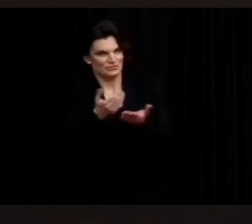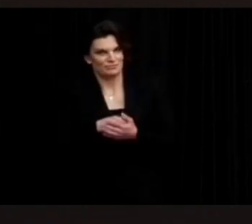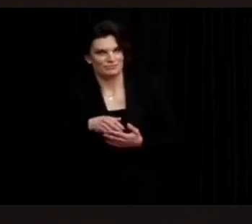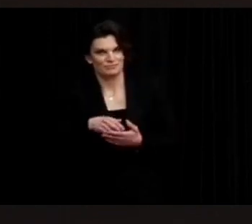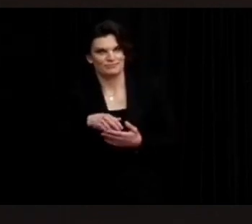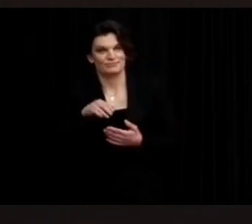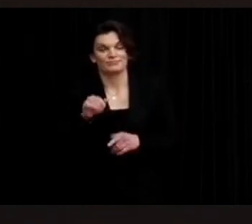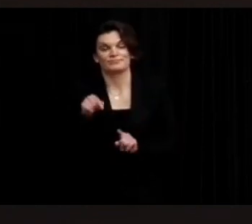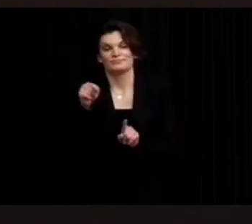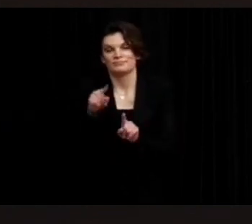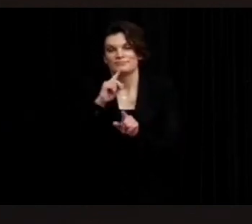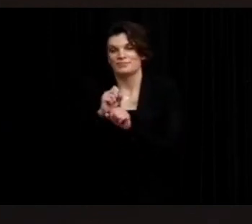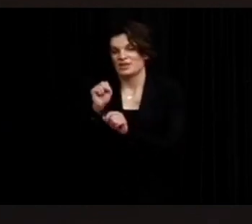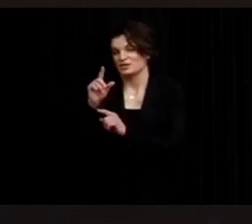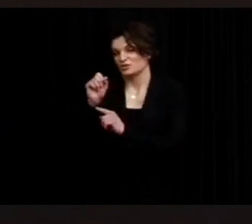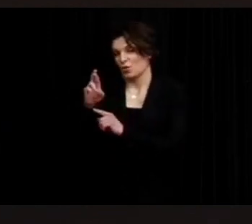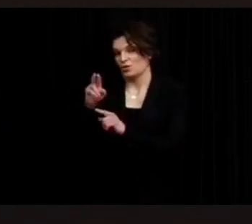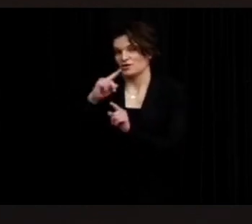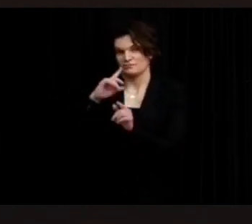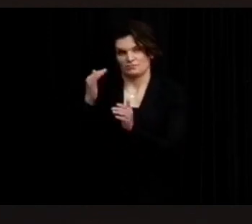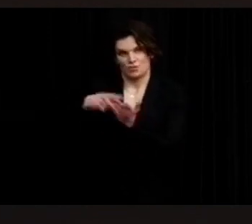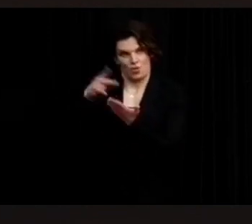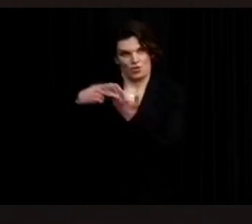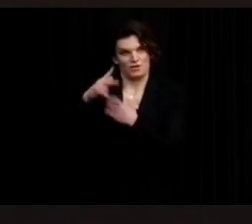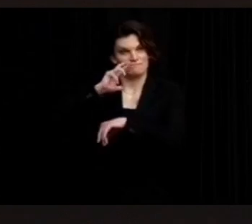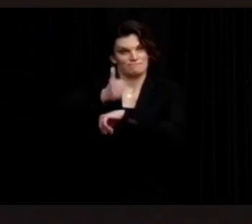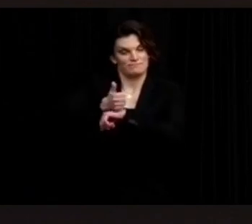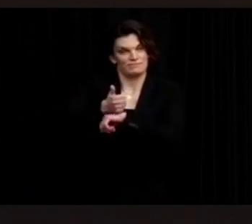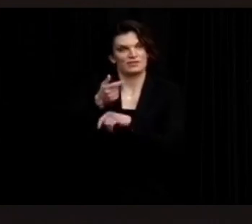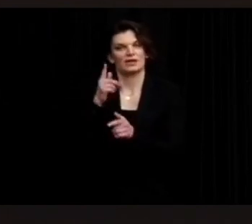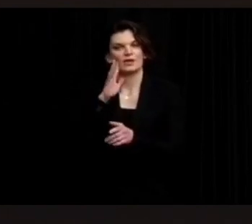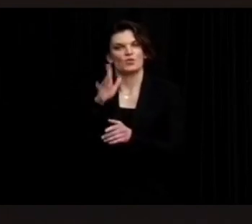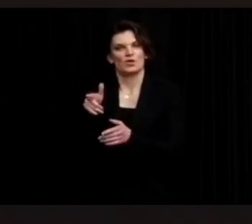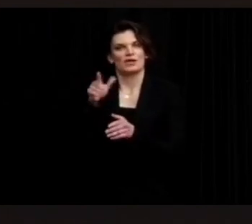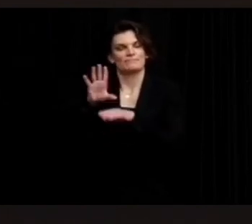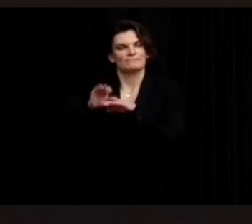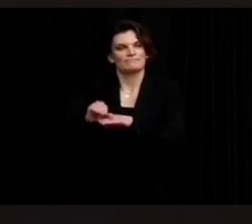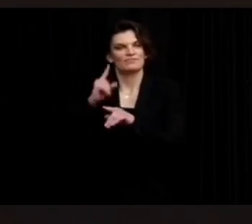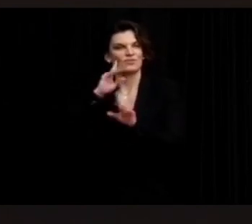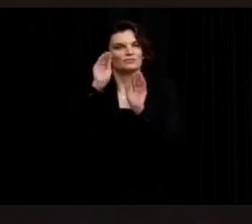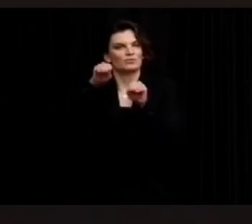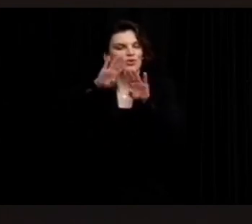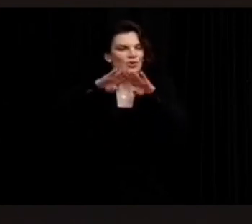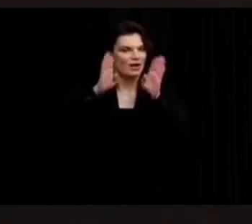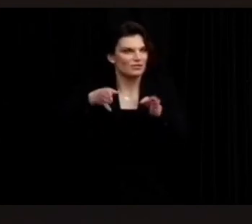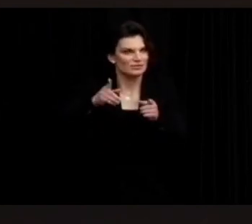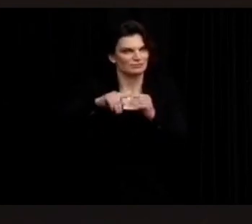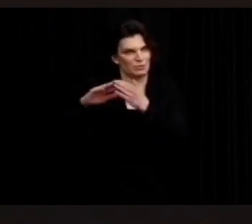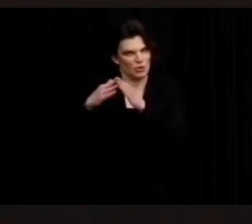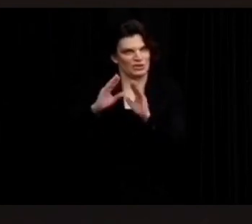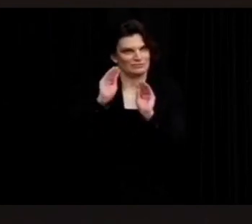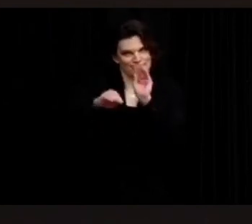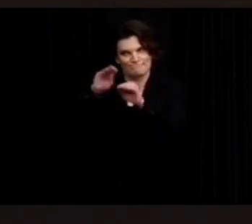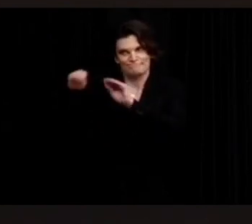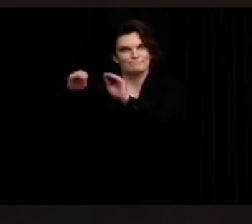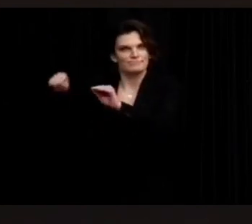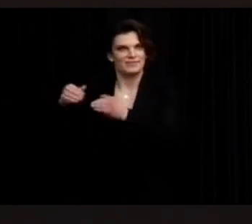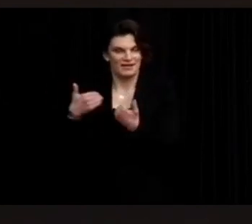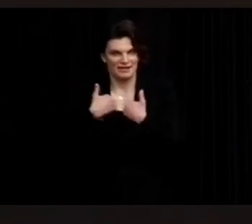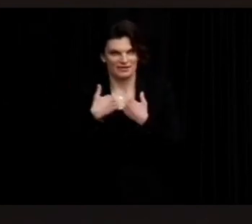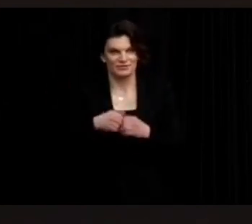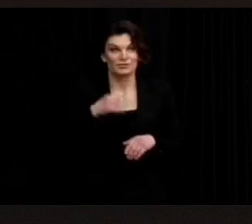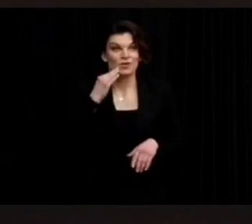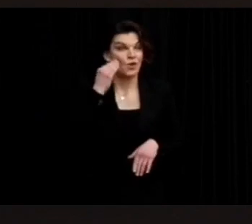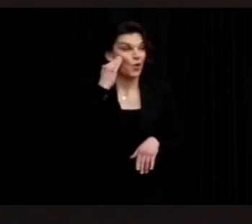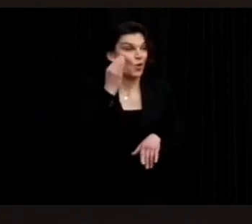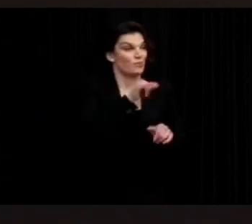help 18,000 low-income families install solar on their houses or in their communities. And home energy